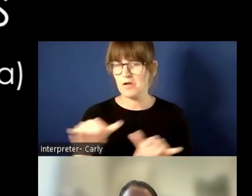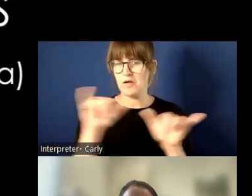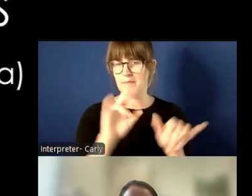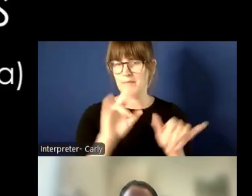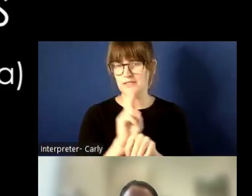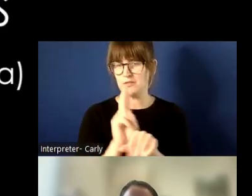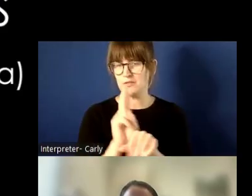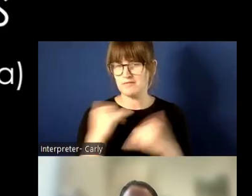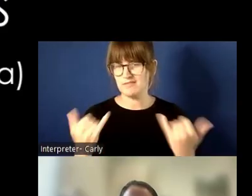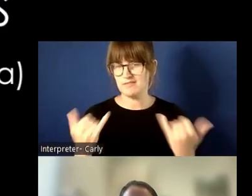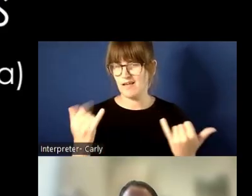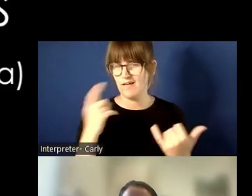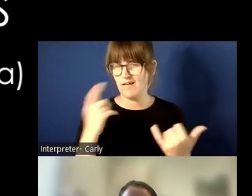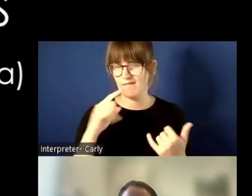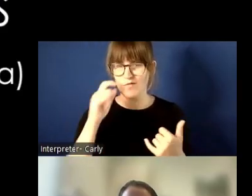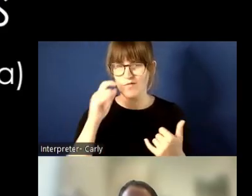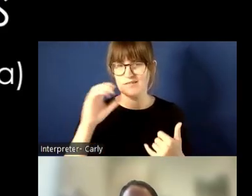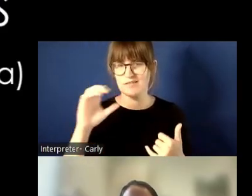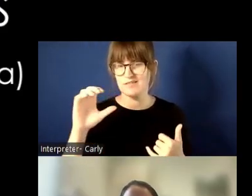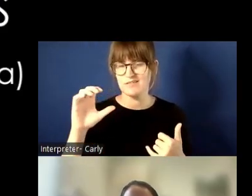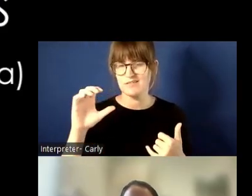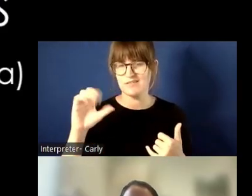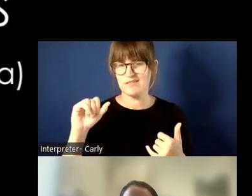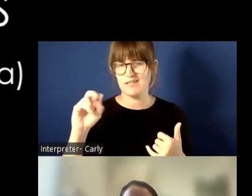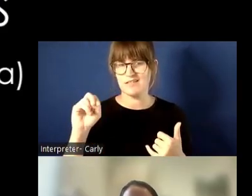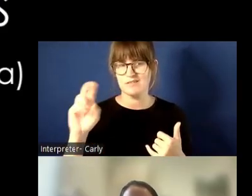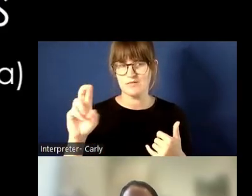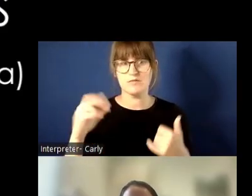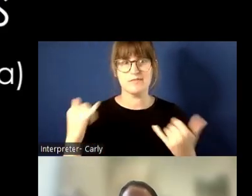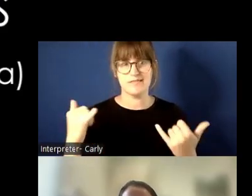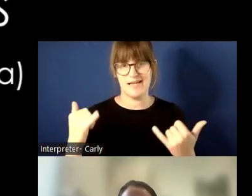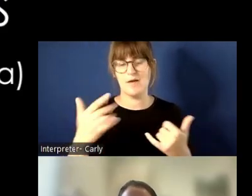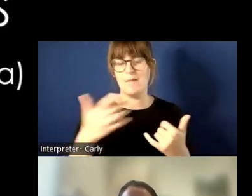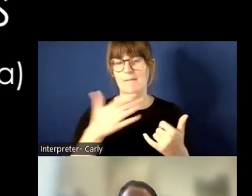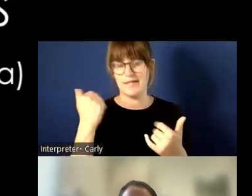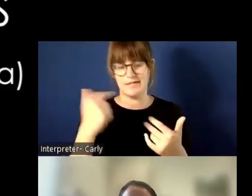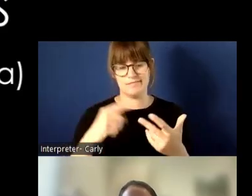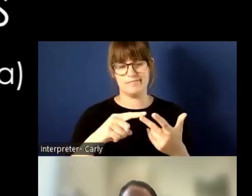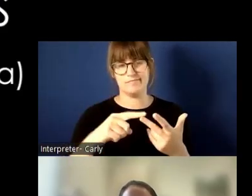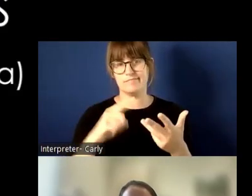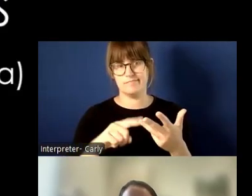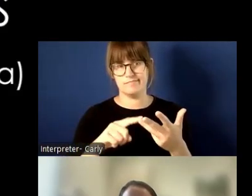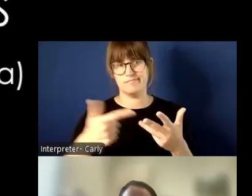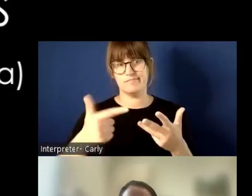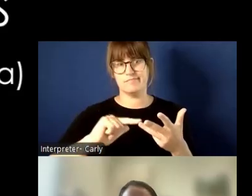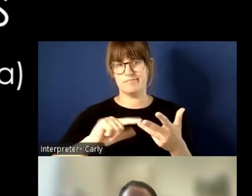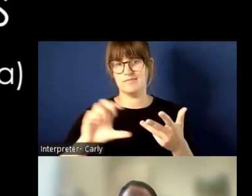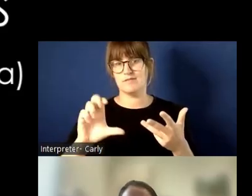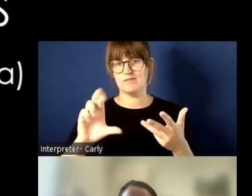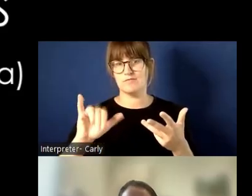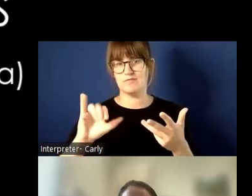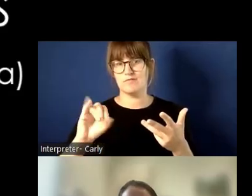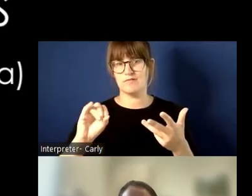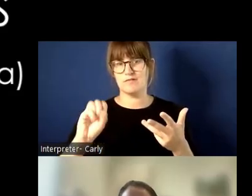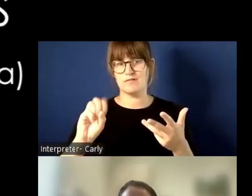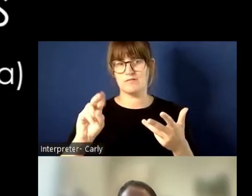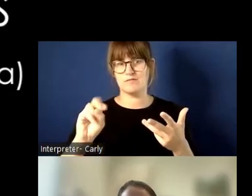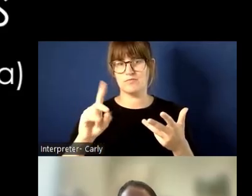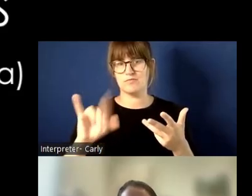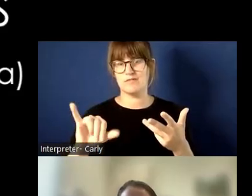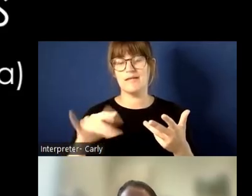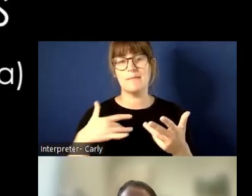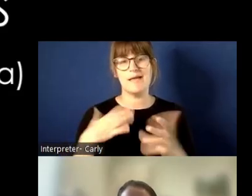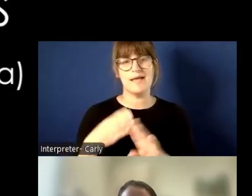skin cancer is a procedure called cryosurgery, which is freezing treatment with liquid nitrogen. This tends to be used more for precancers or